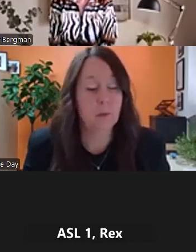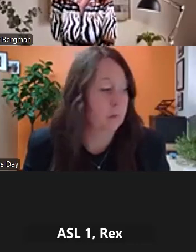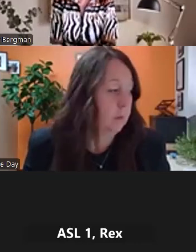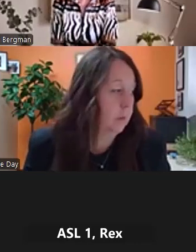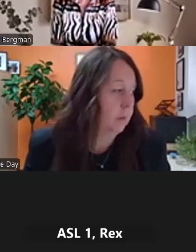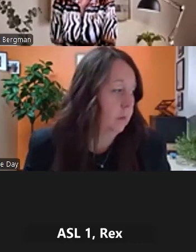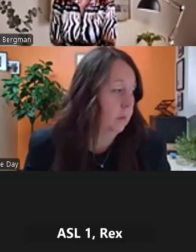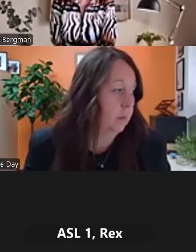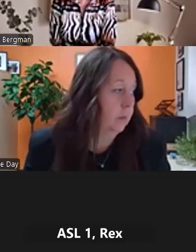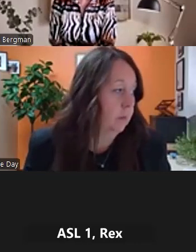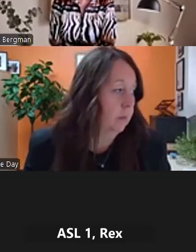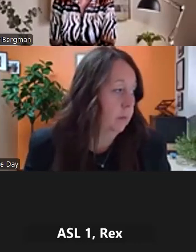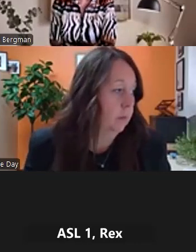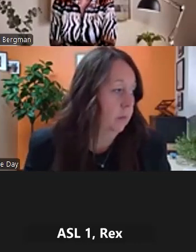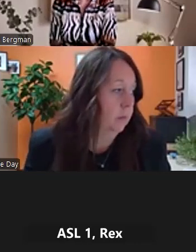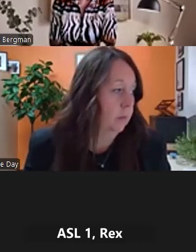Anyone else?